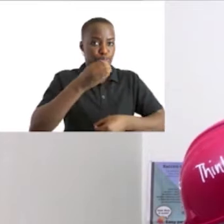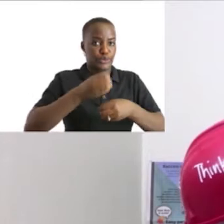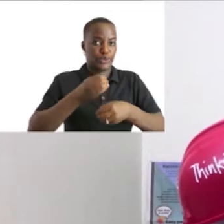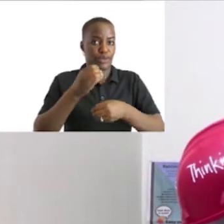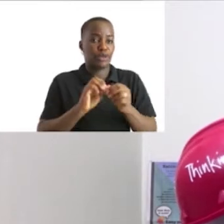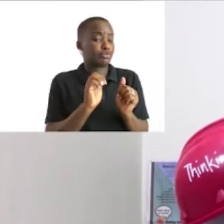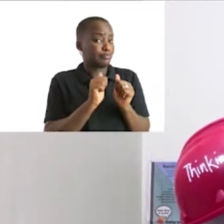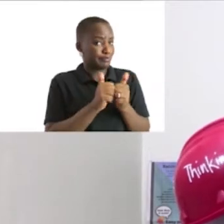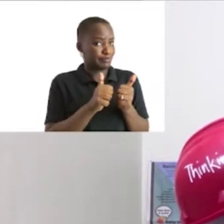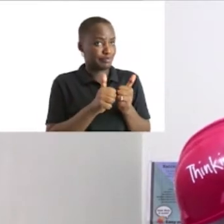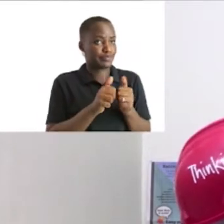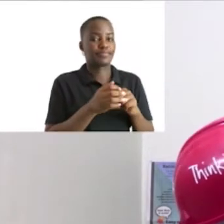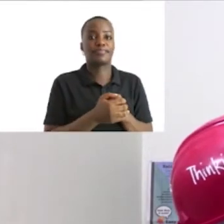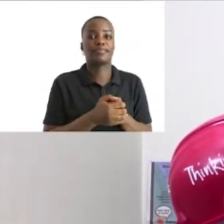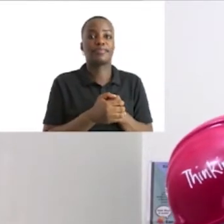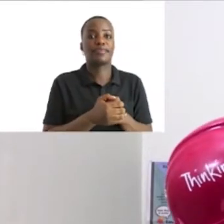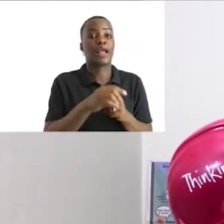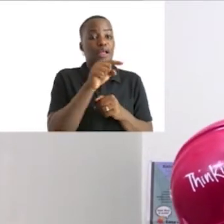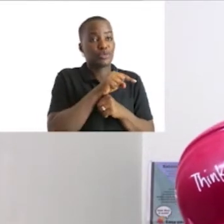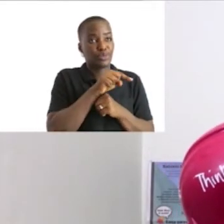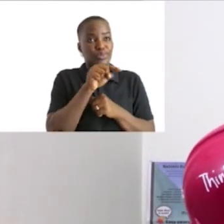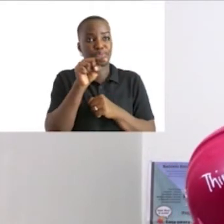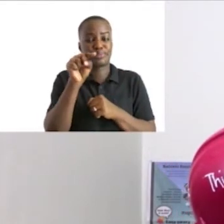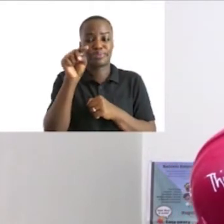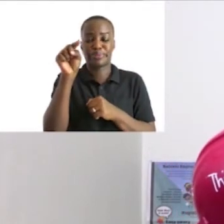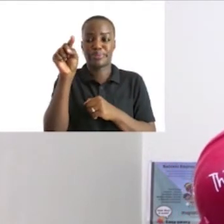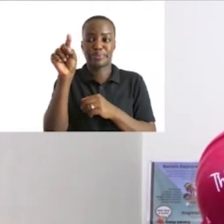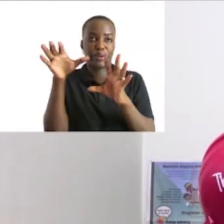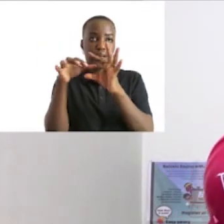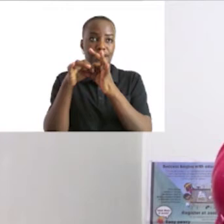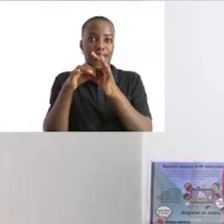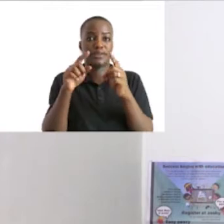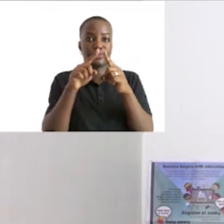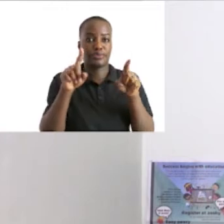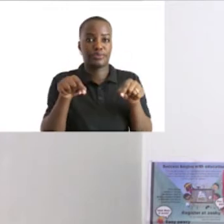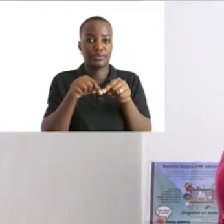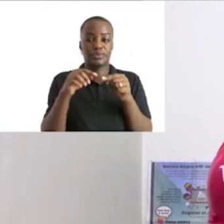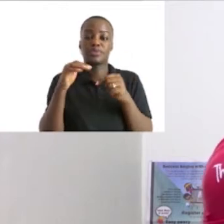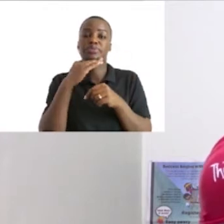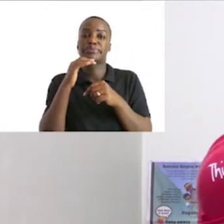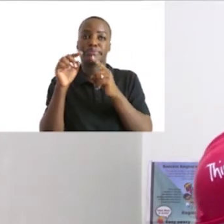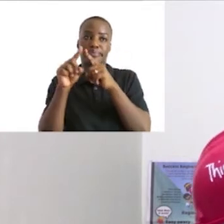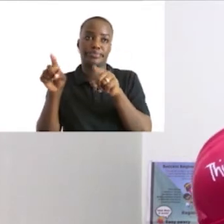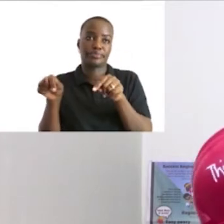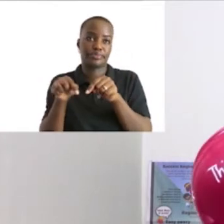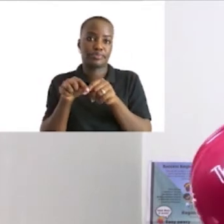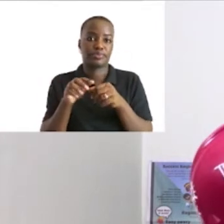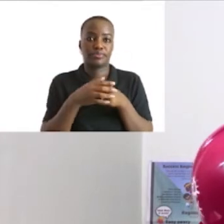Wonderful. Can you please draw a line from that box to the picture? Very